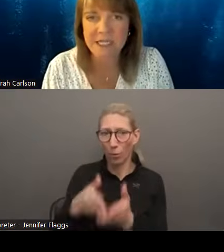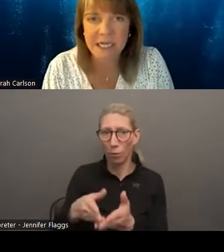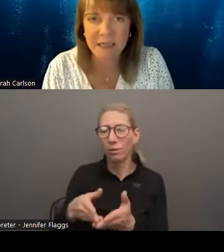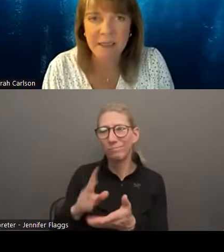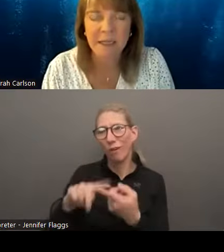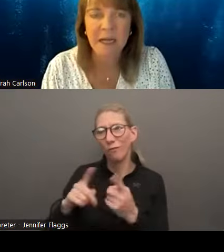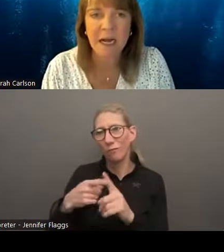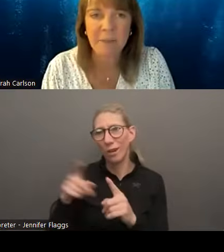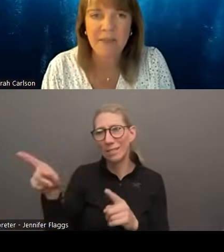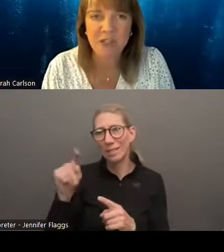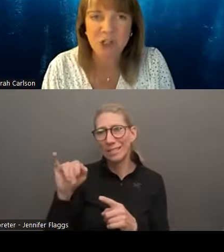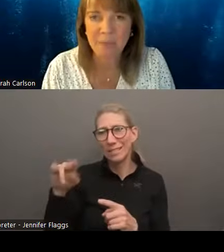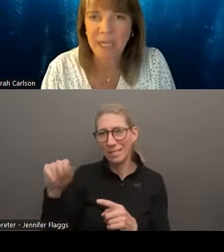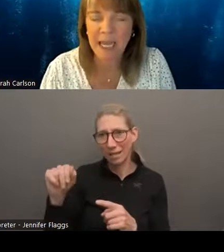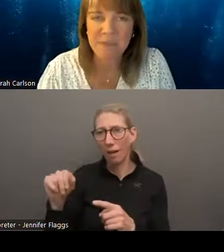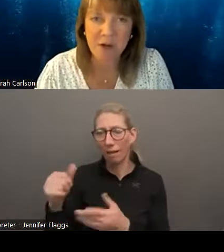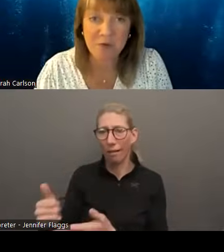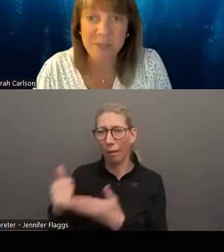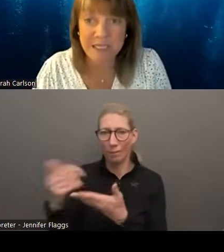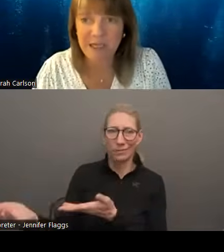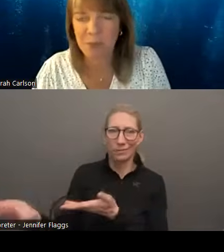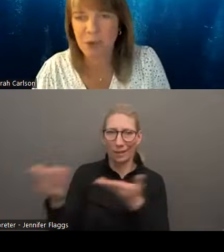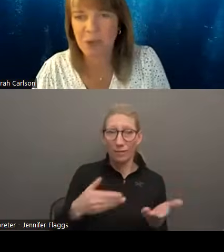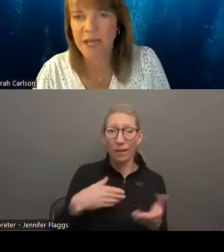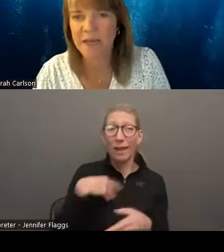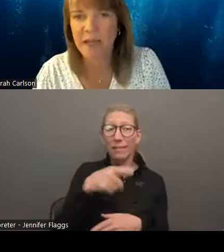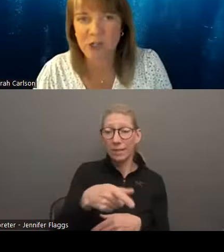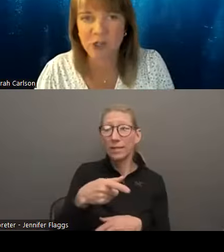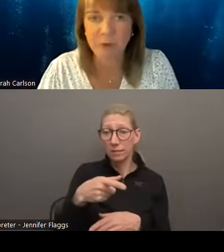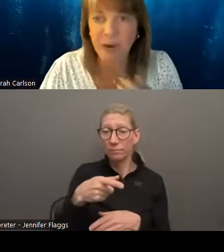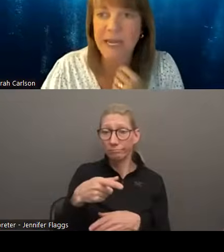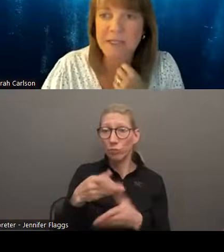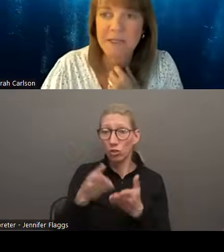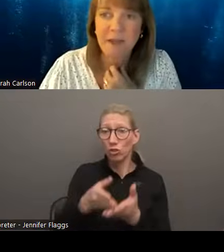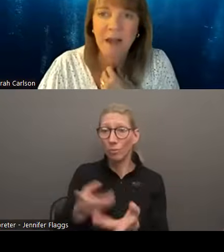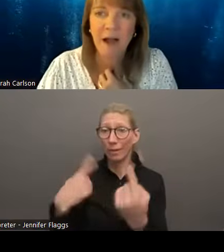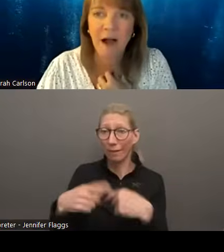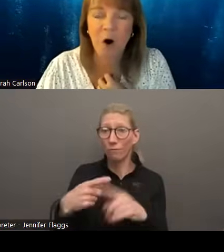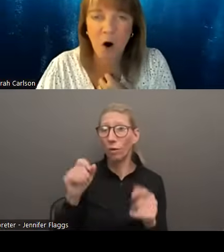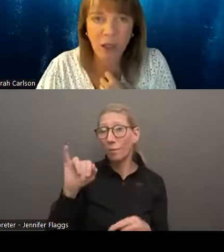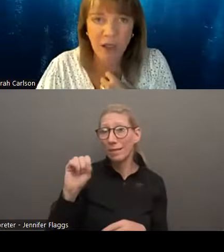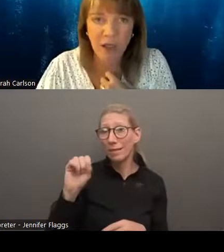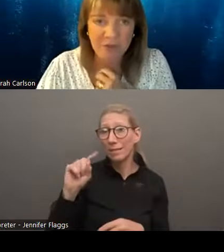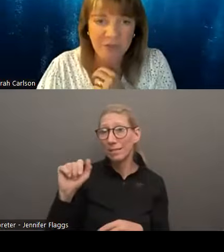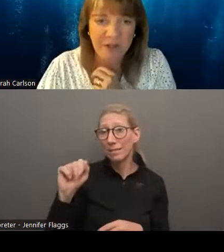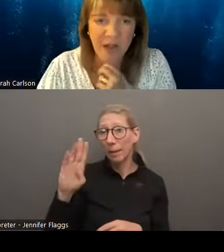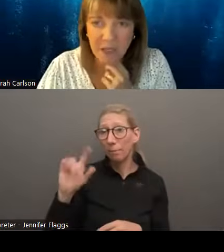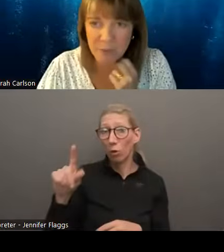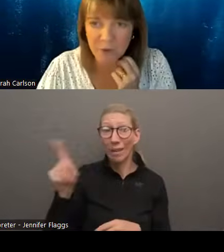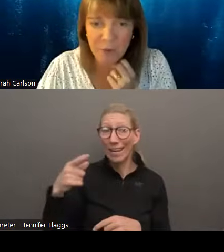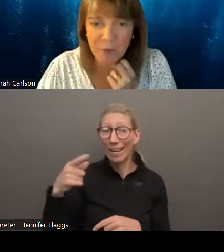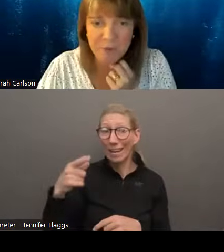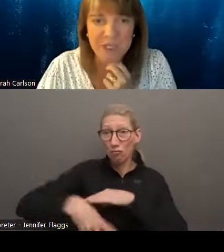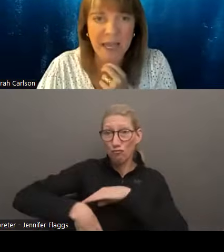at TINA. And this ship came down from Istanbul and actually raised all of the